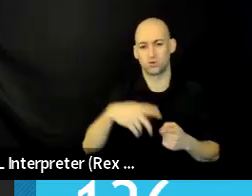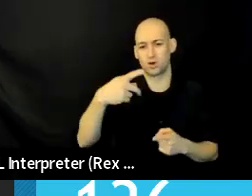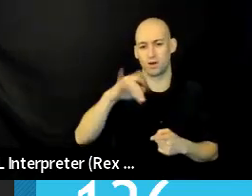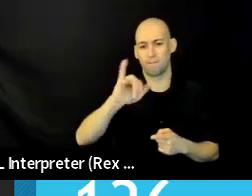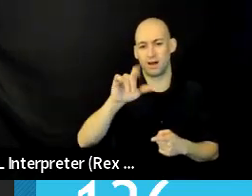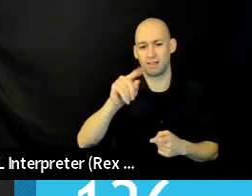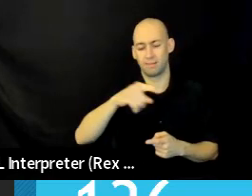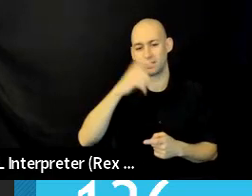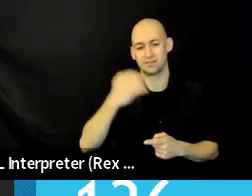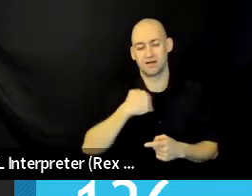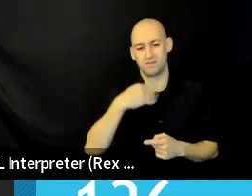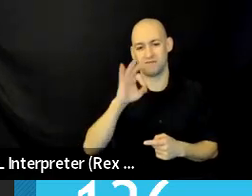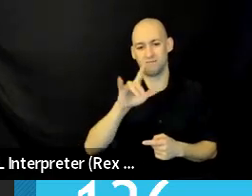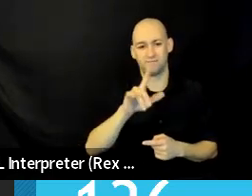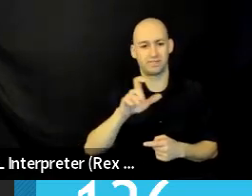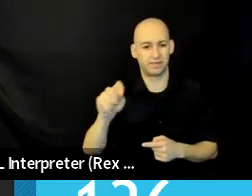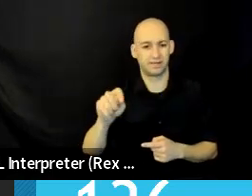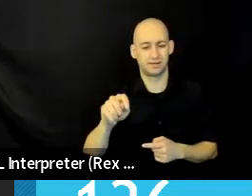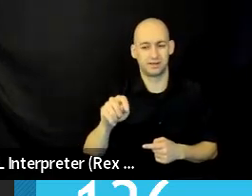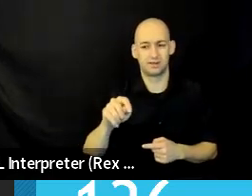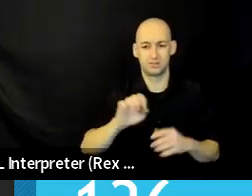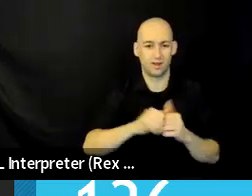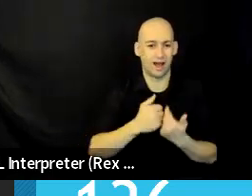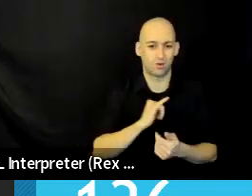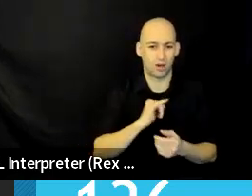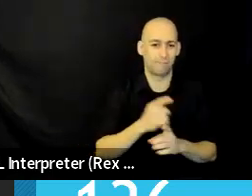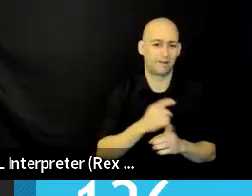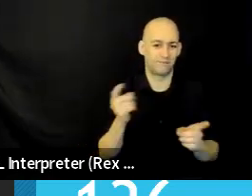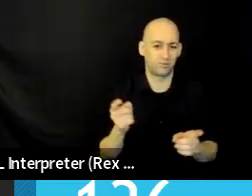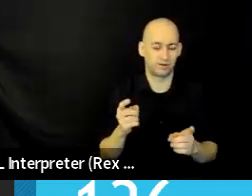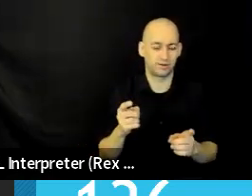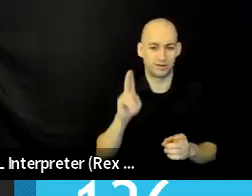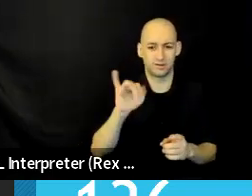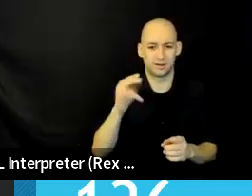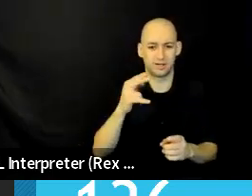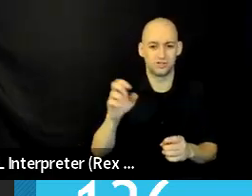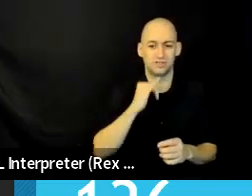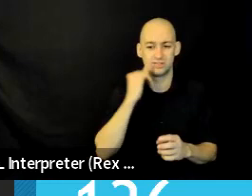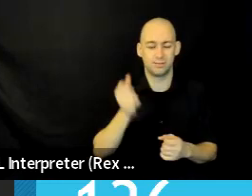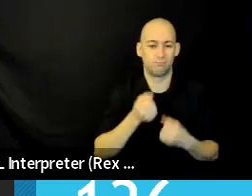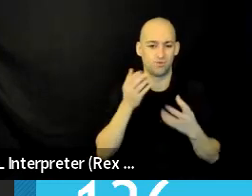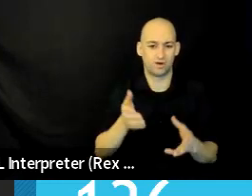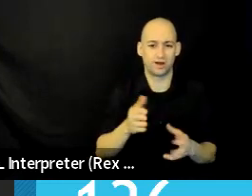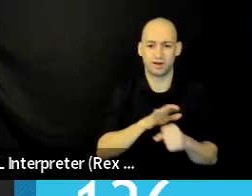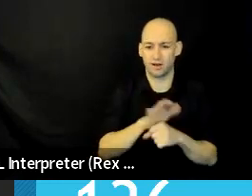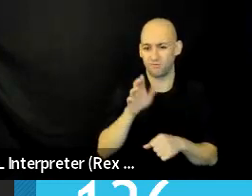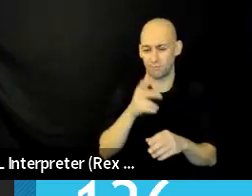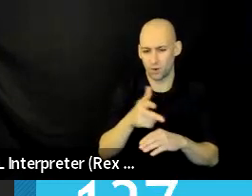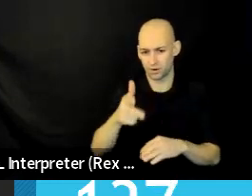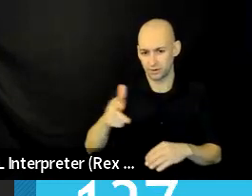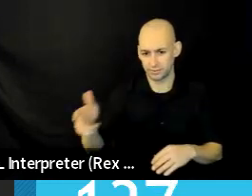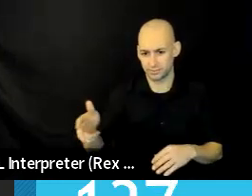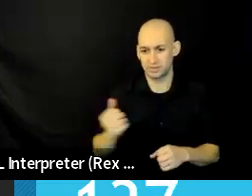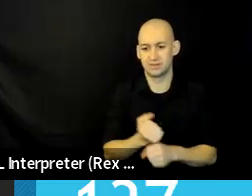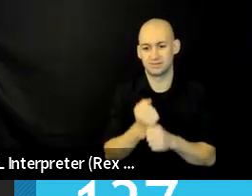fleet cars. So how do I be different and have a niche to myself is, number 1, provide ample parking,